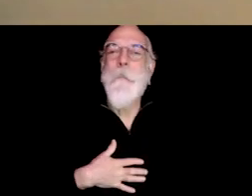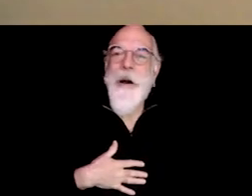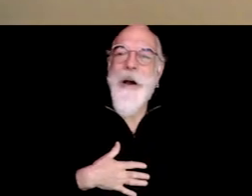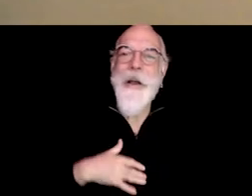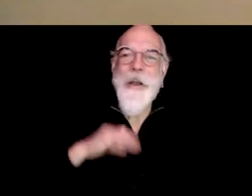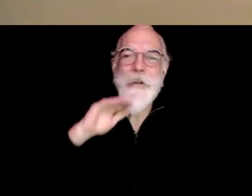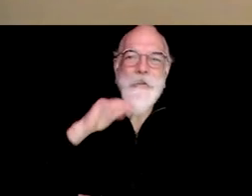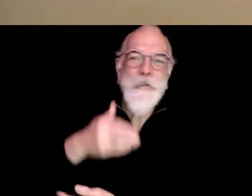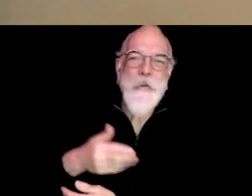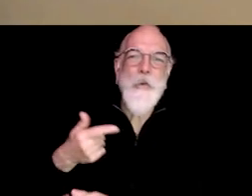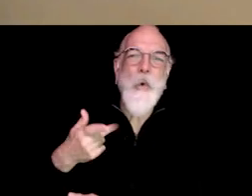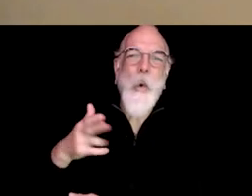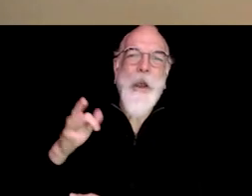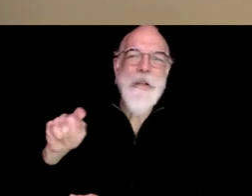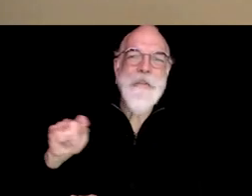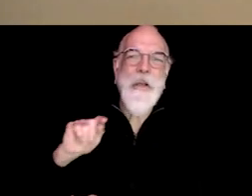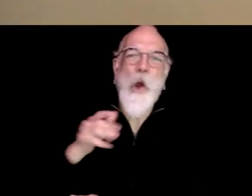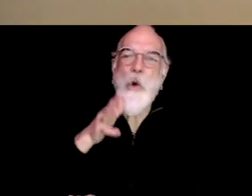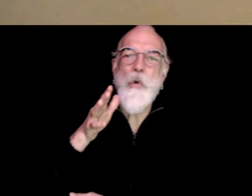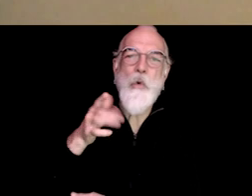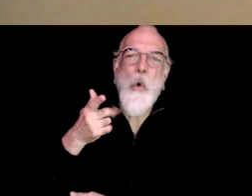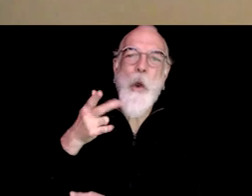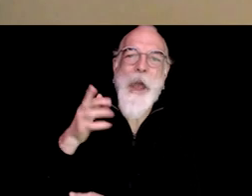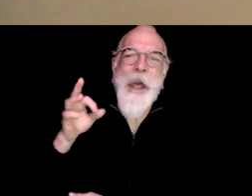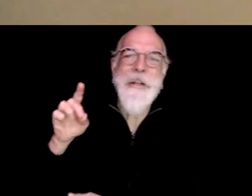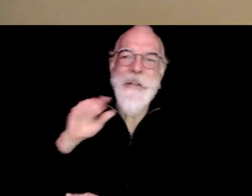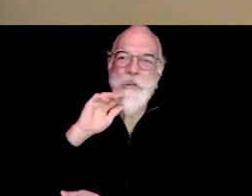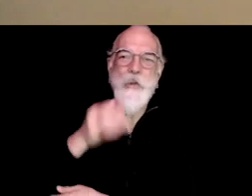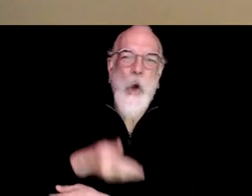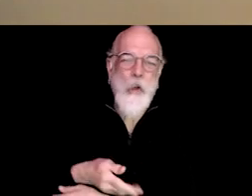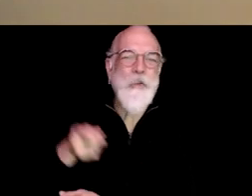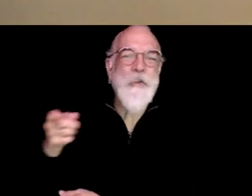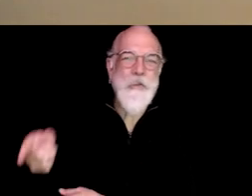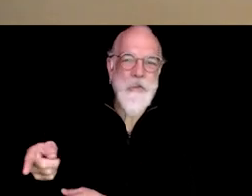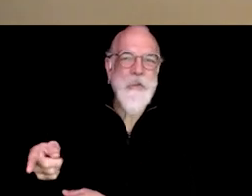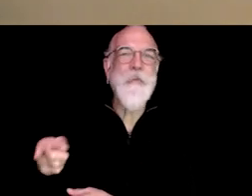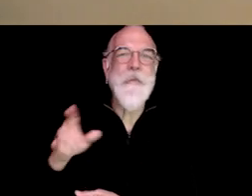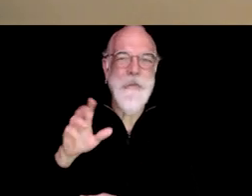in the Sundance, so that was really important to me.